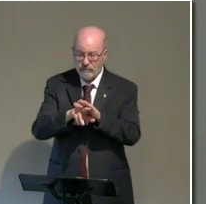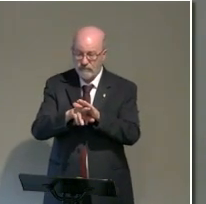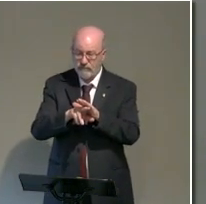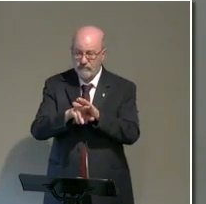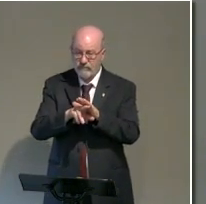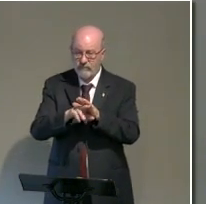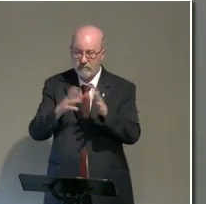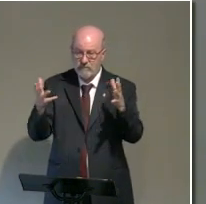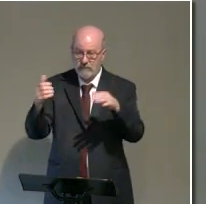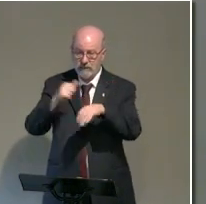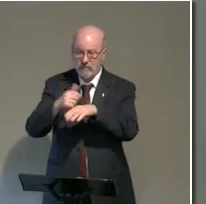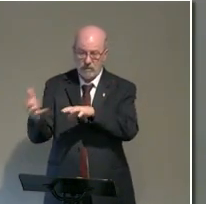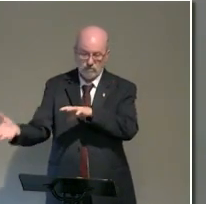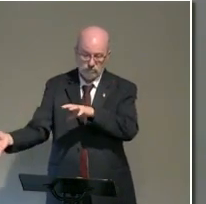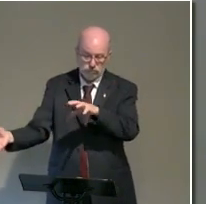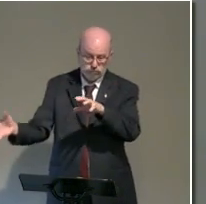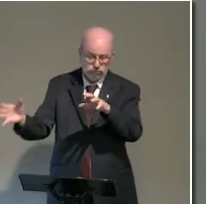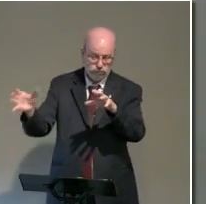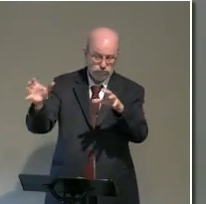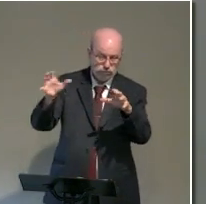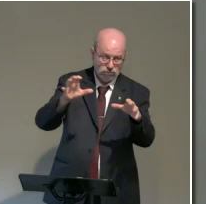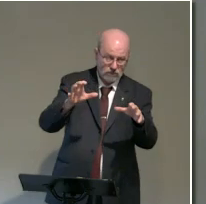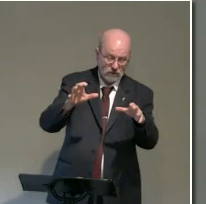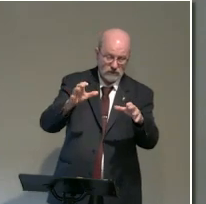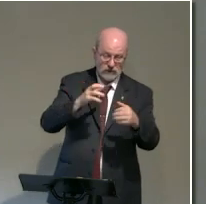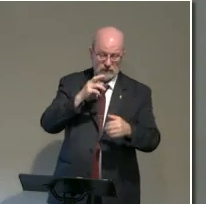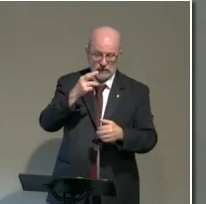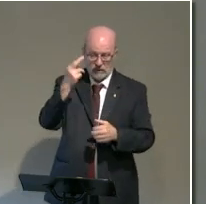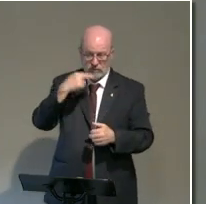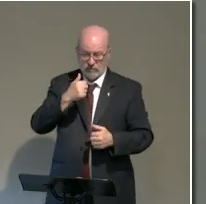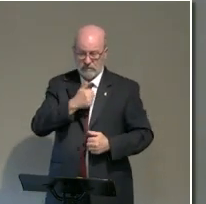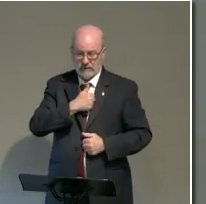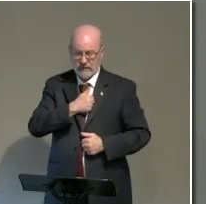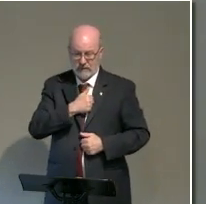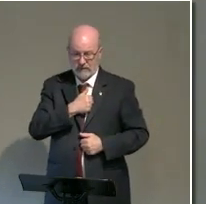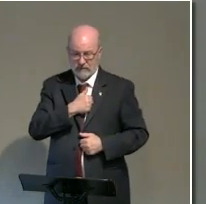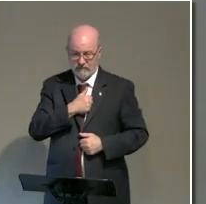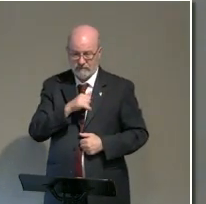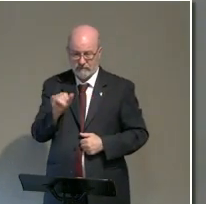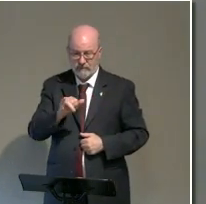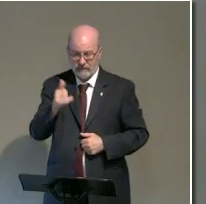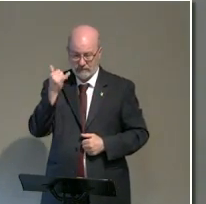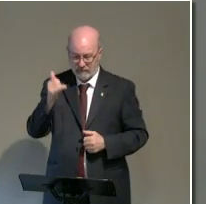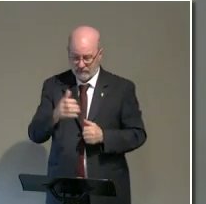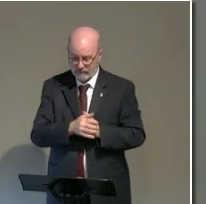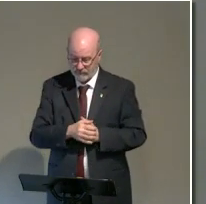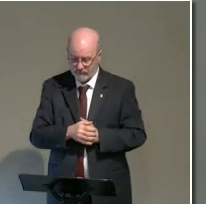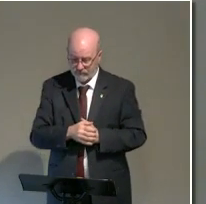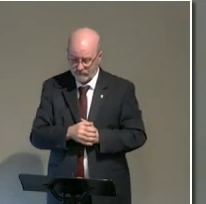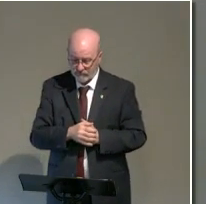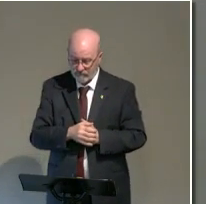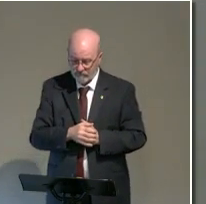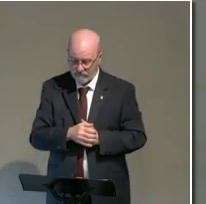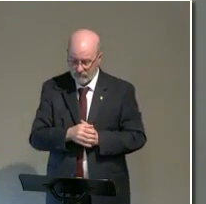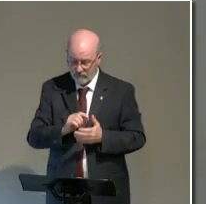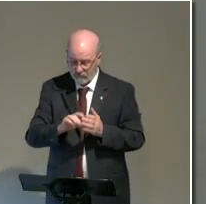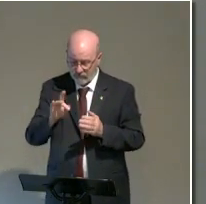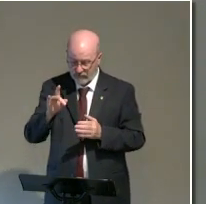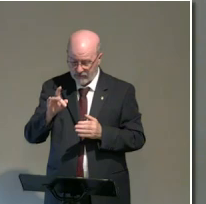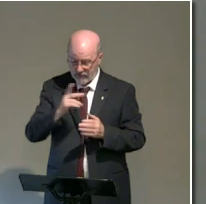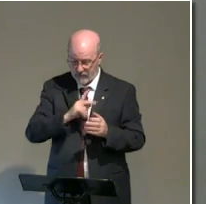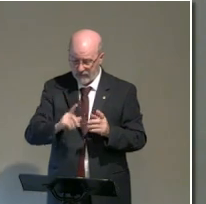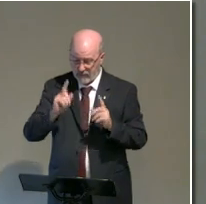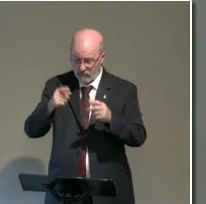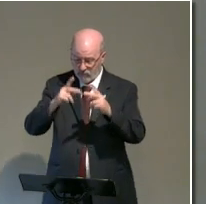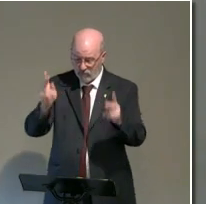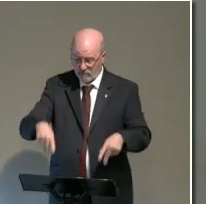got the big stone, and then you got the Roman guard on it, right? Kind of same things going on here. Verse 18, and then the king